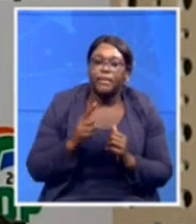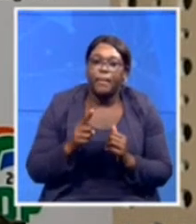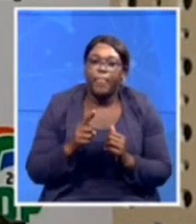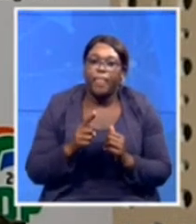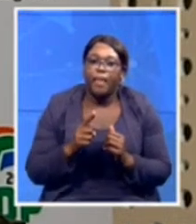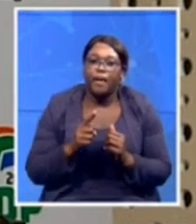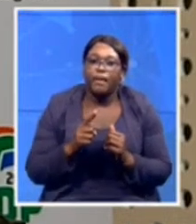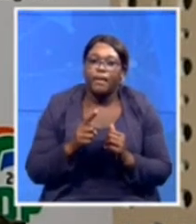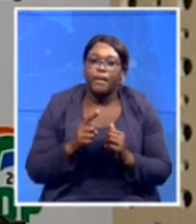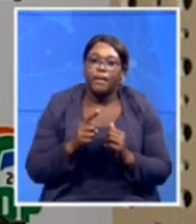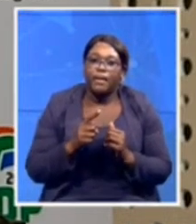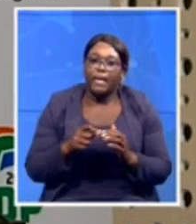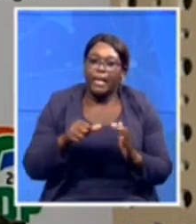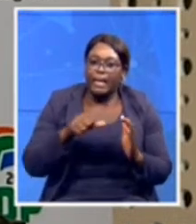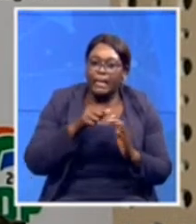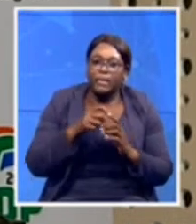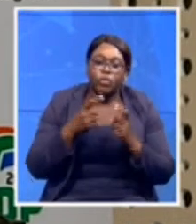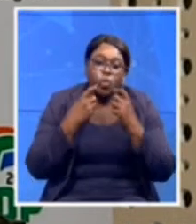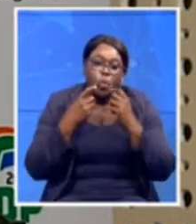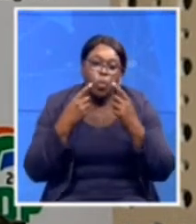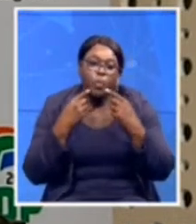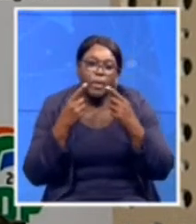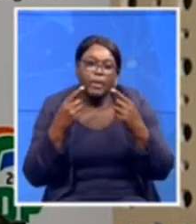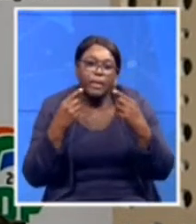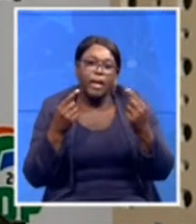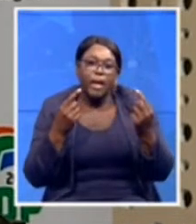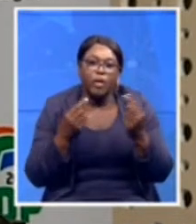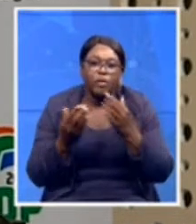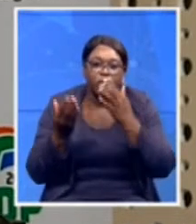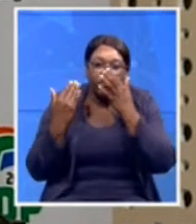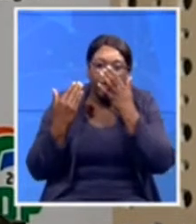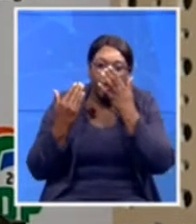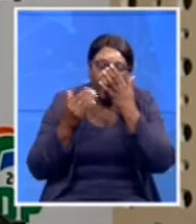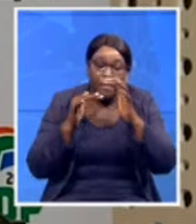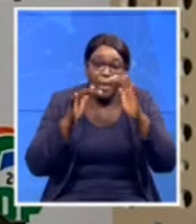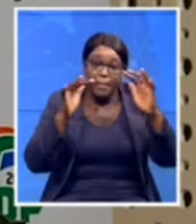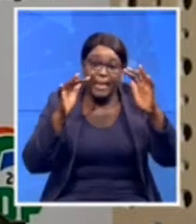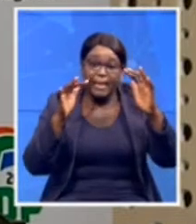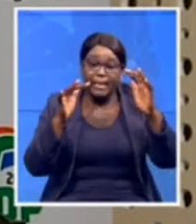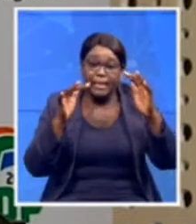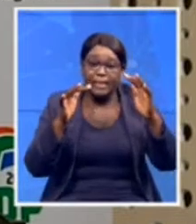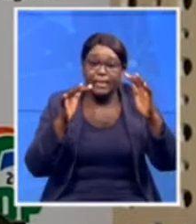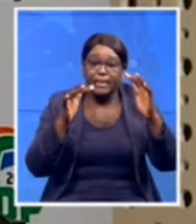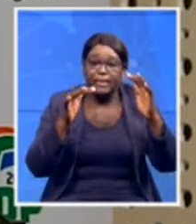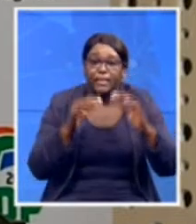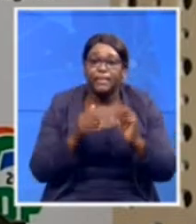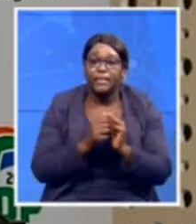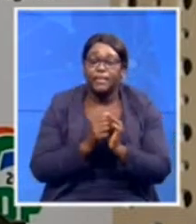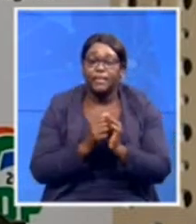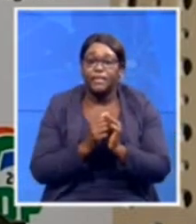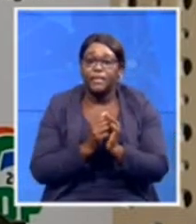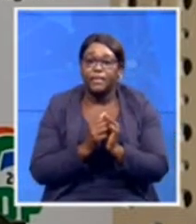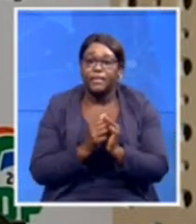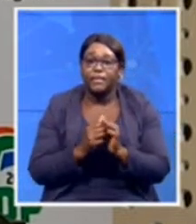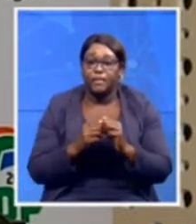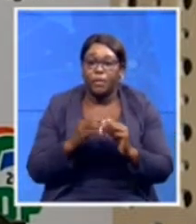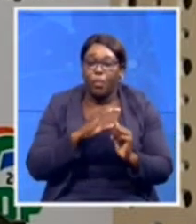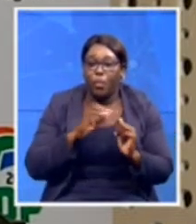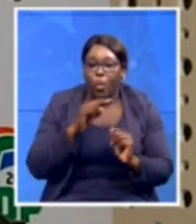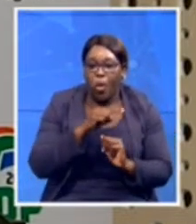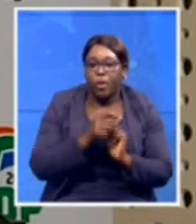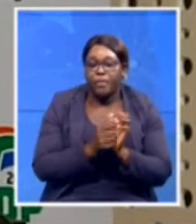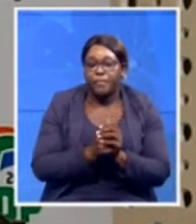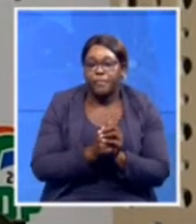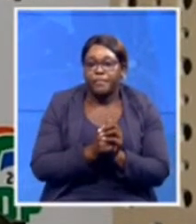Publication Board when social media contains prohibited content. We define prohibited content to include propaganda for